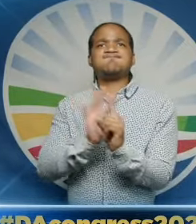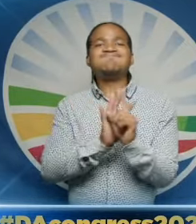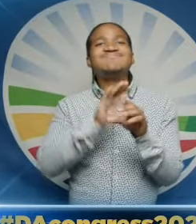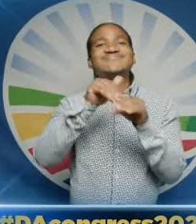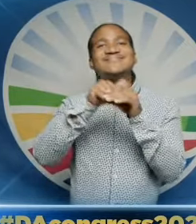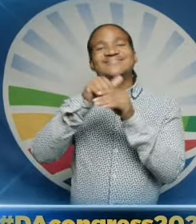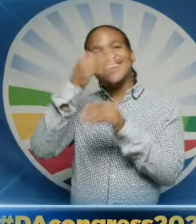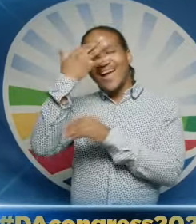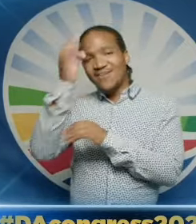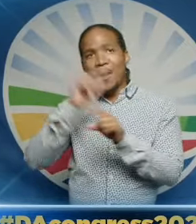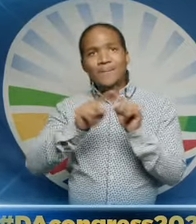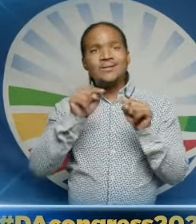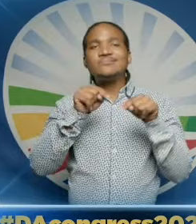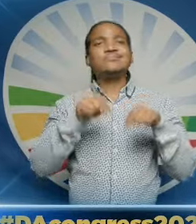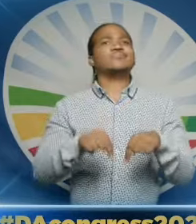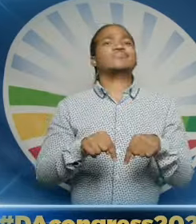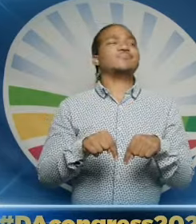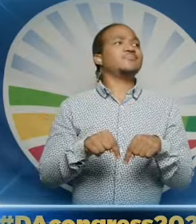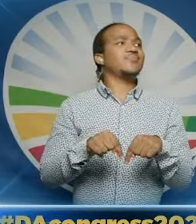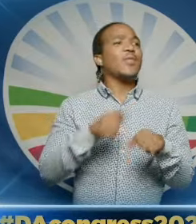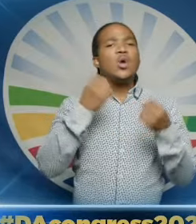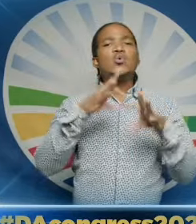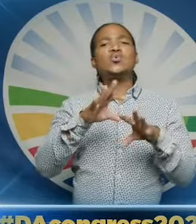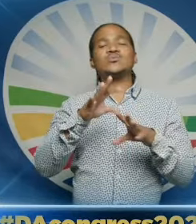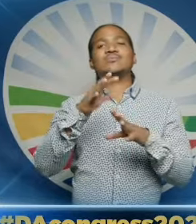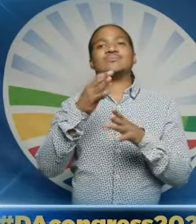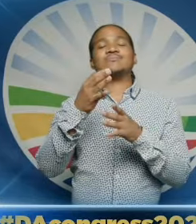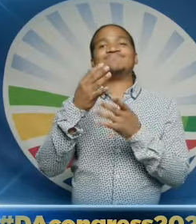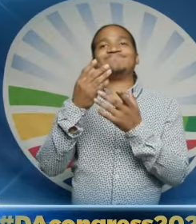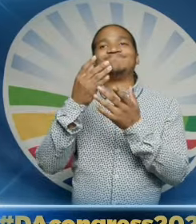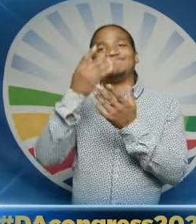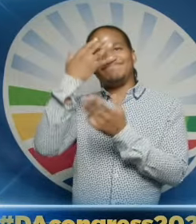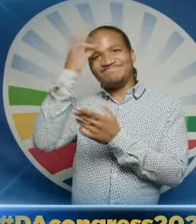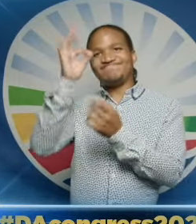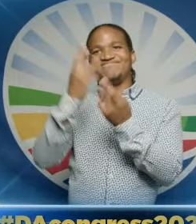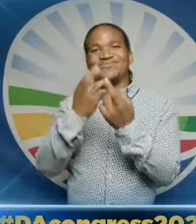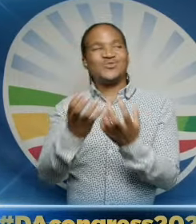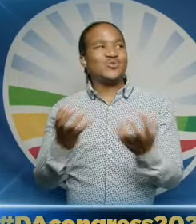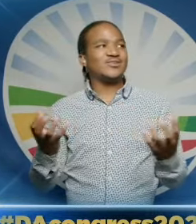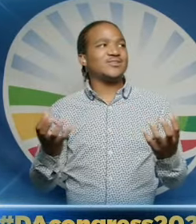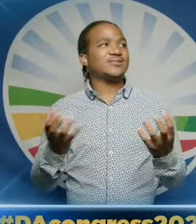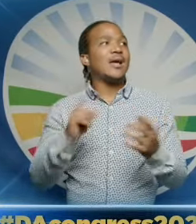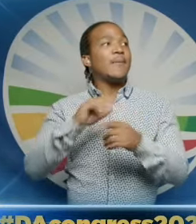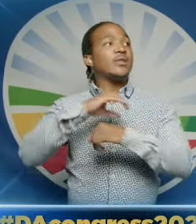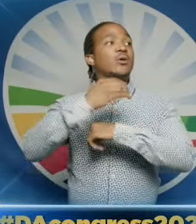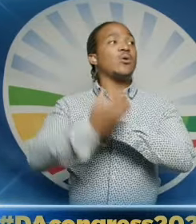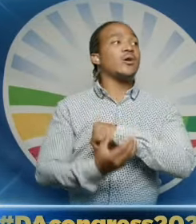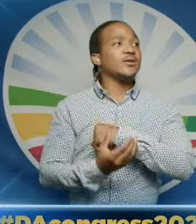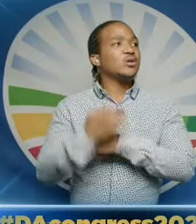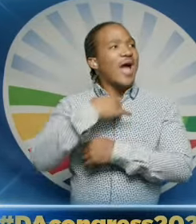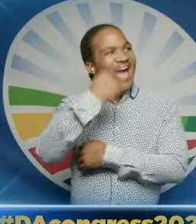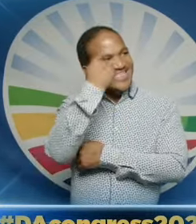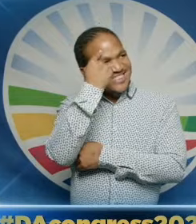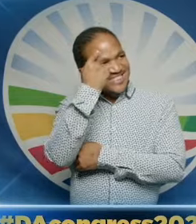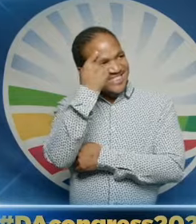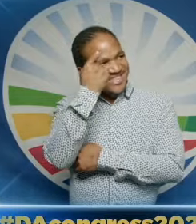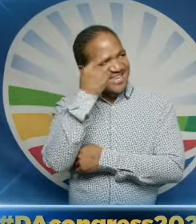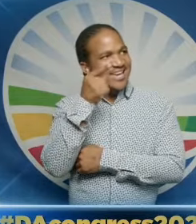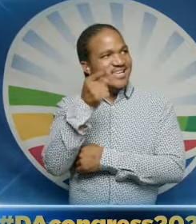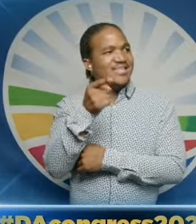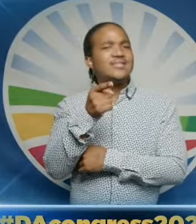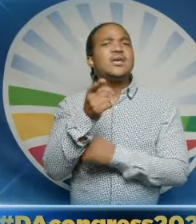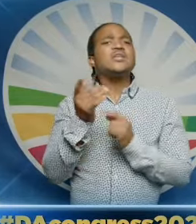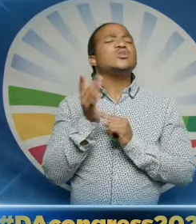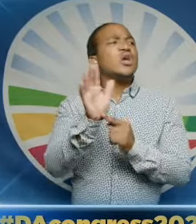government resources, state resources, to go to party political congresses. And I think it was a